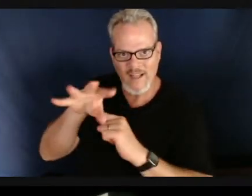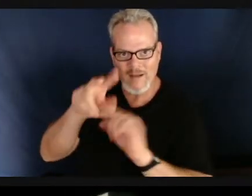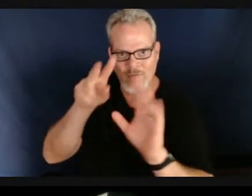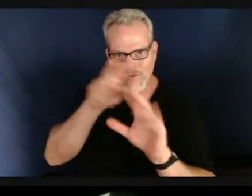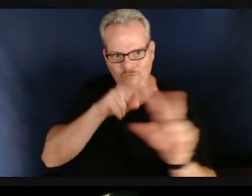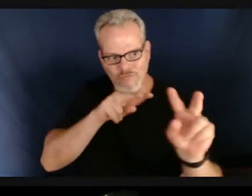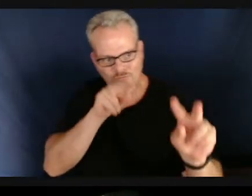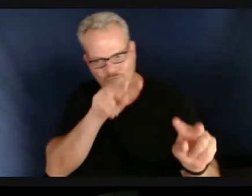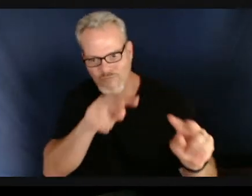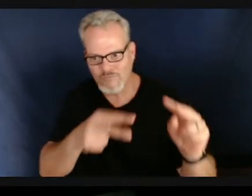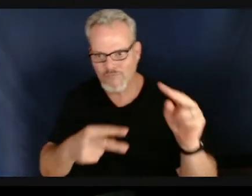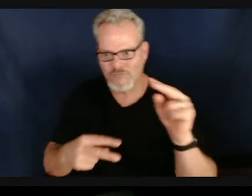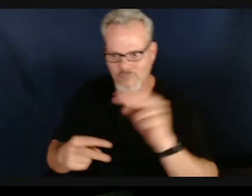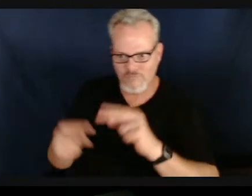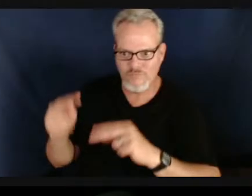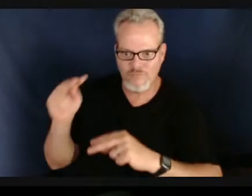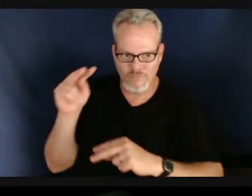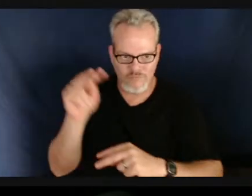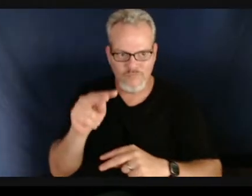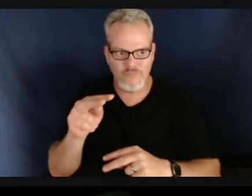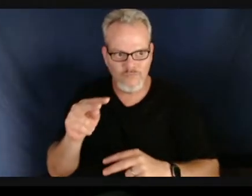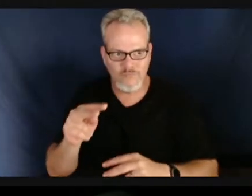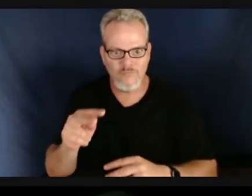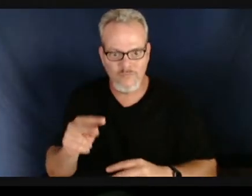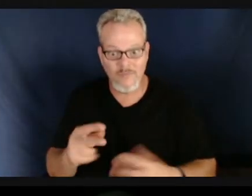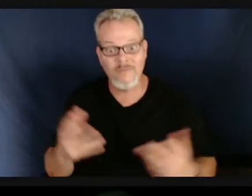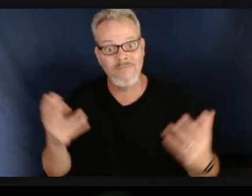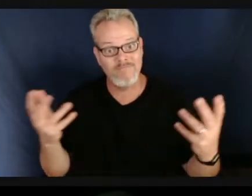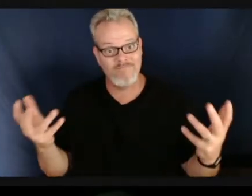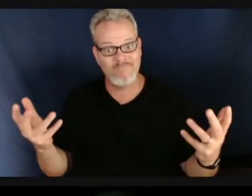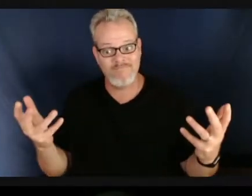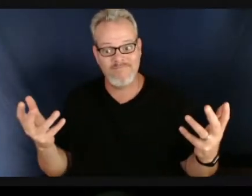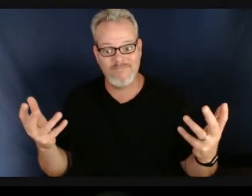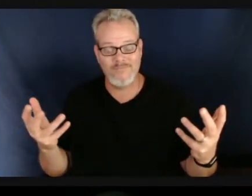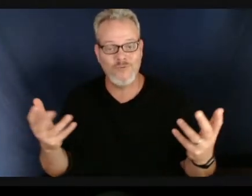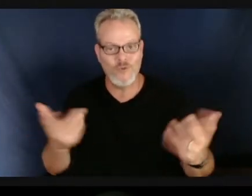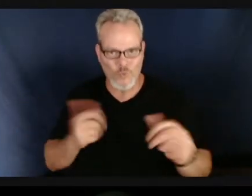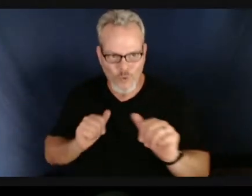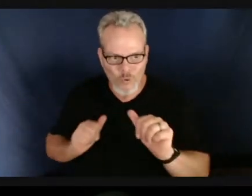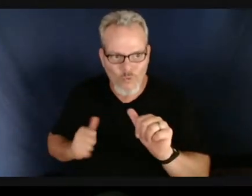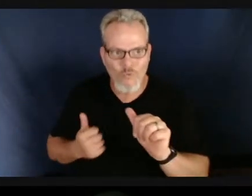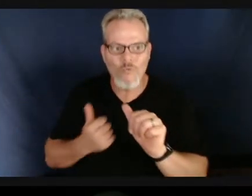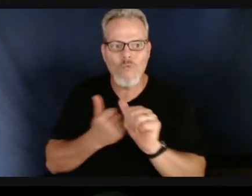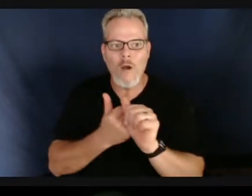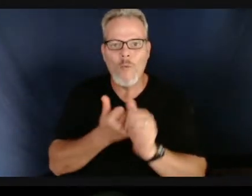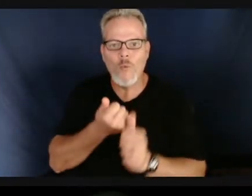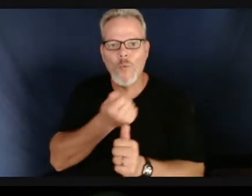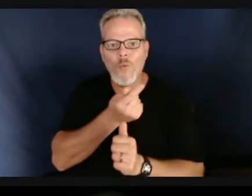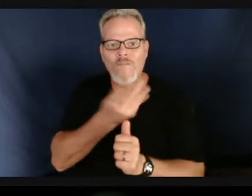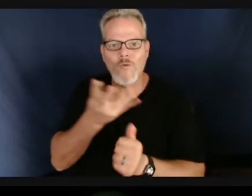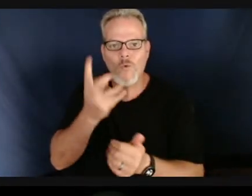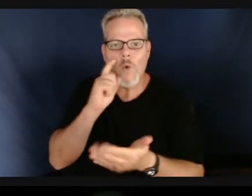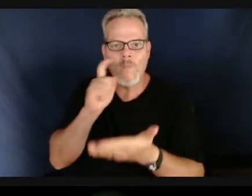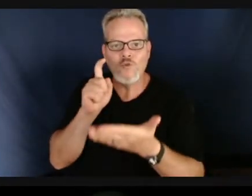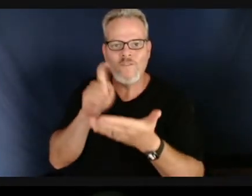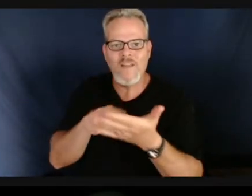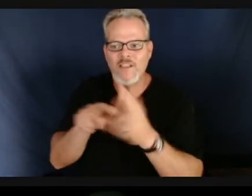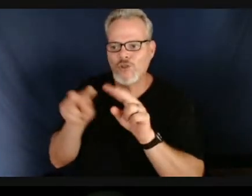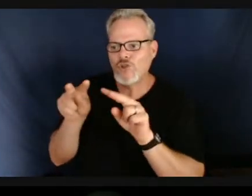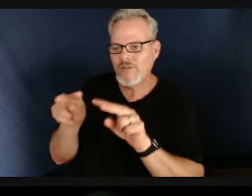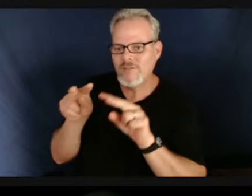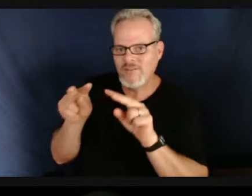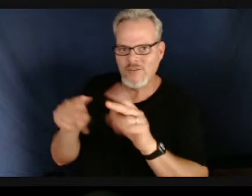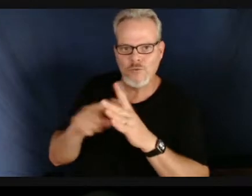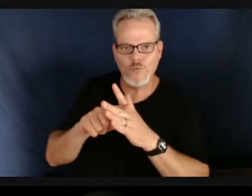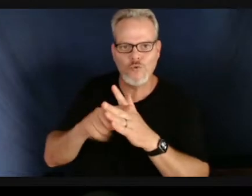Let's see that a little bit better. So yeah, we'll just wrap it up here with a series of observations. We can start off just by showing